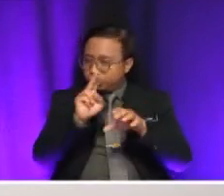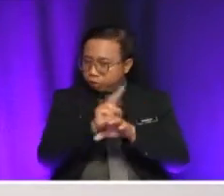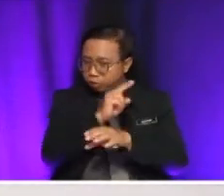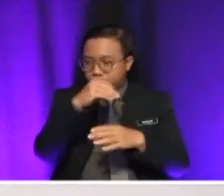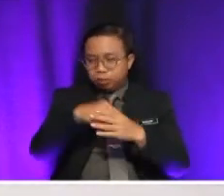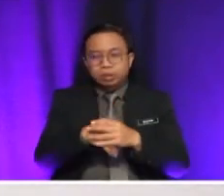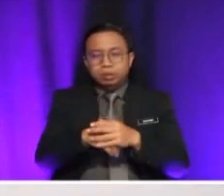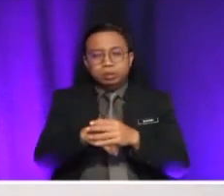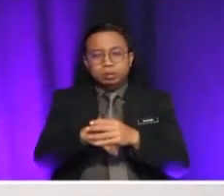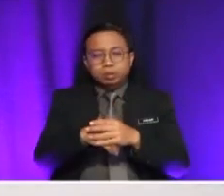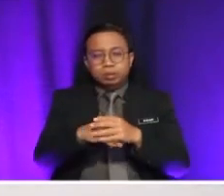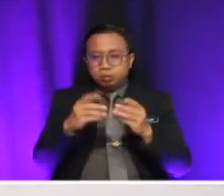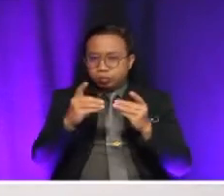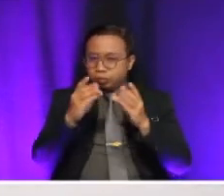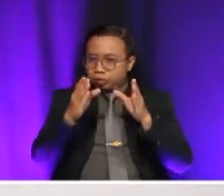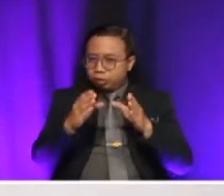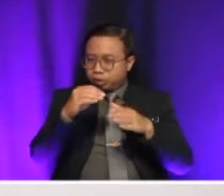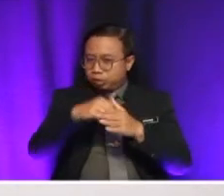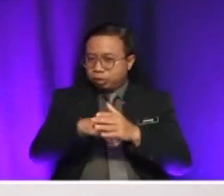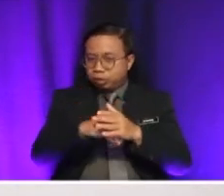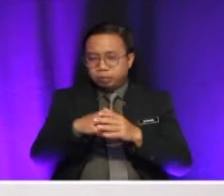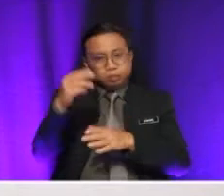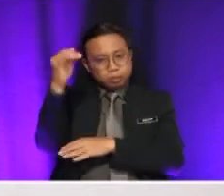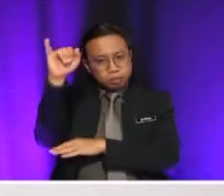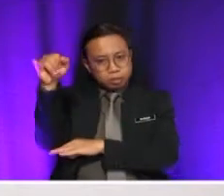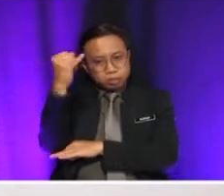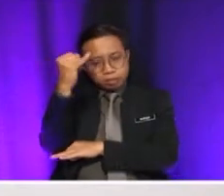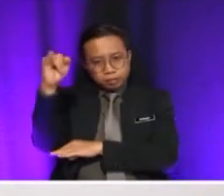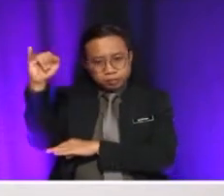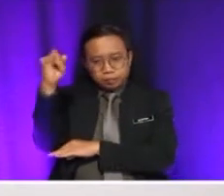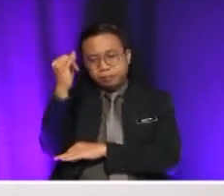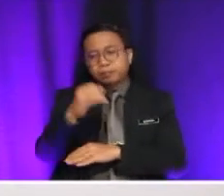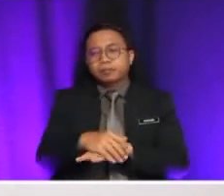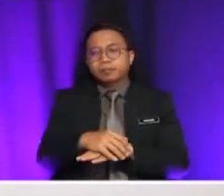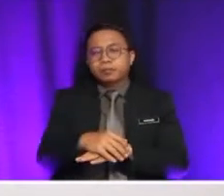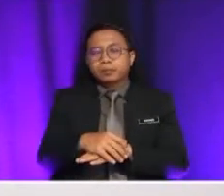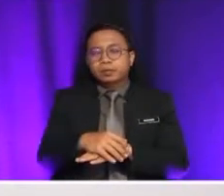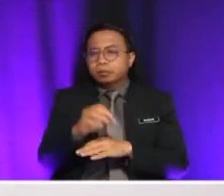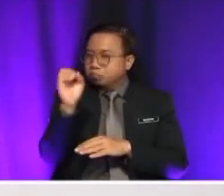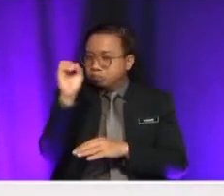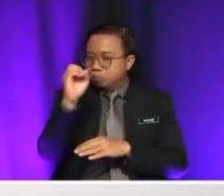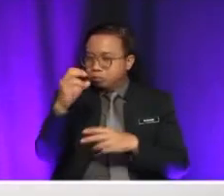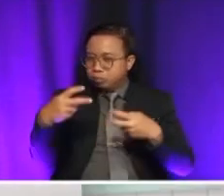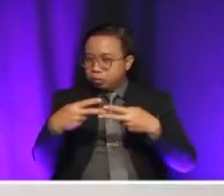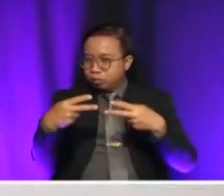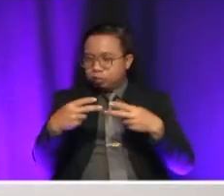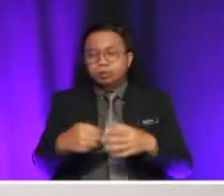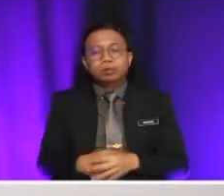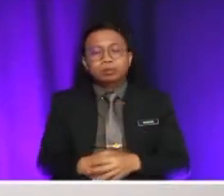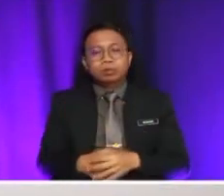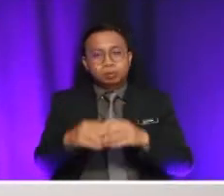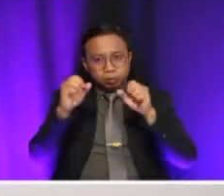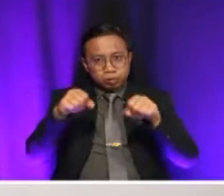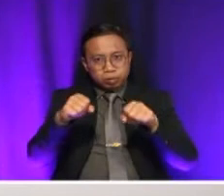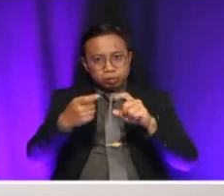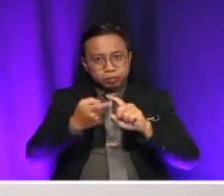public, especially when you're in the jungle or forest, somewhere where they don't really have electricity. All right. Okay. Thanks, Puyi. So